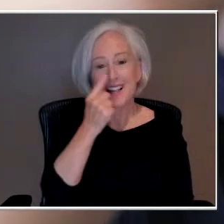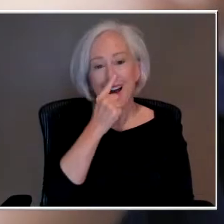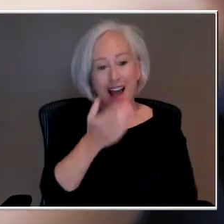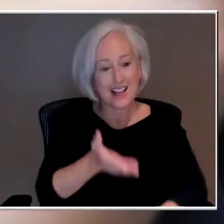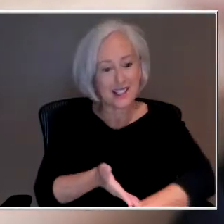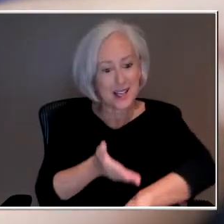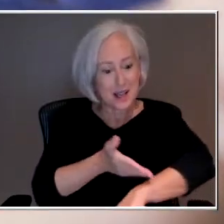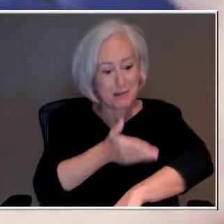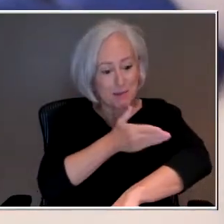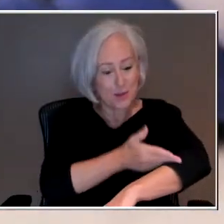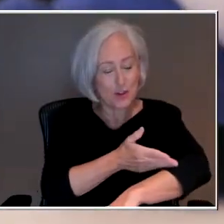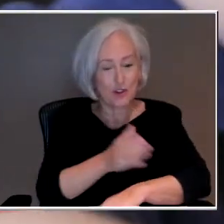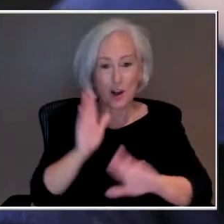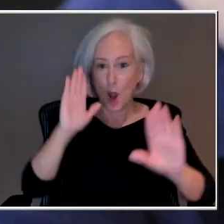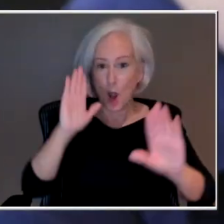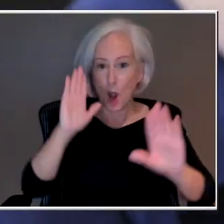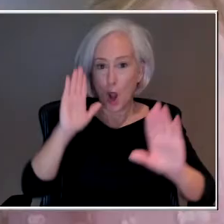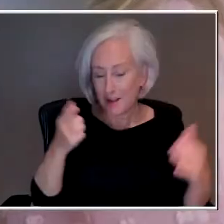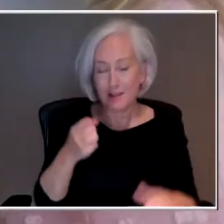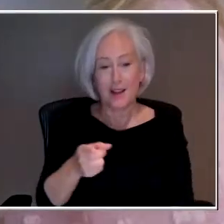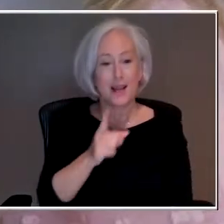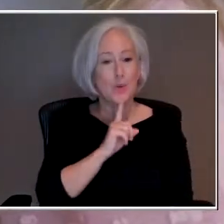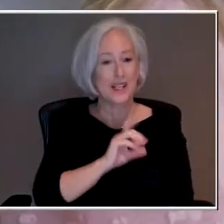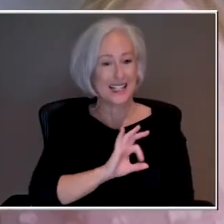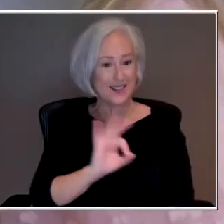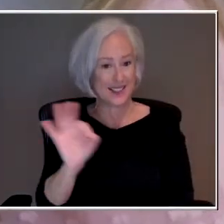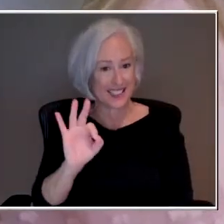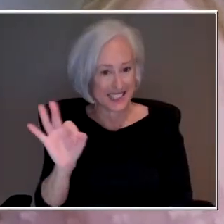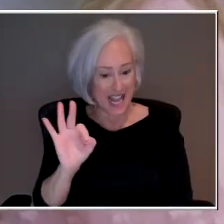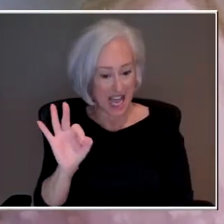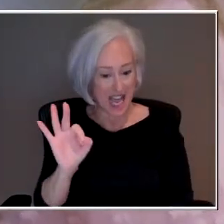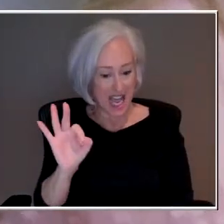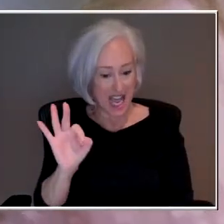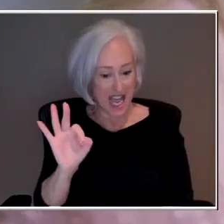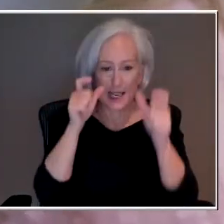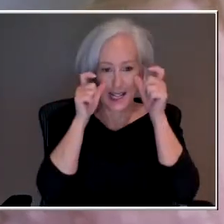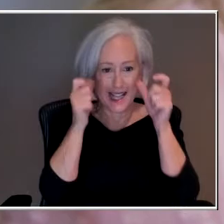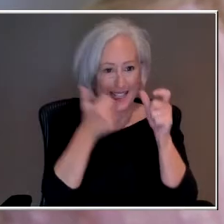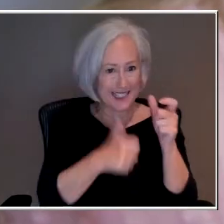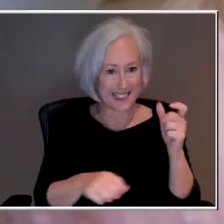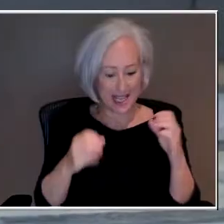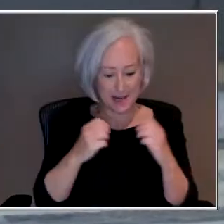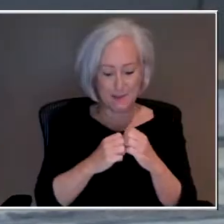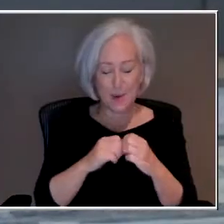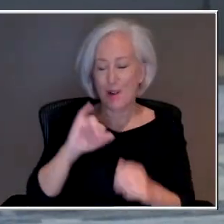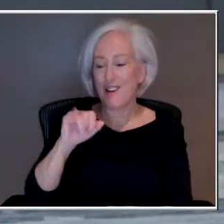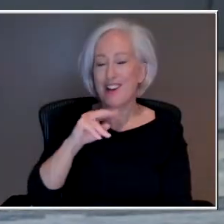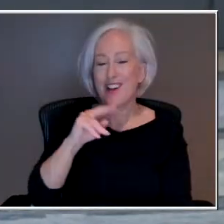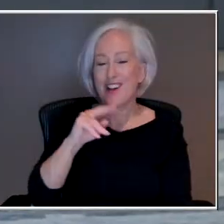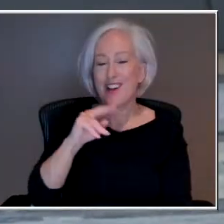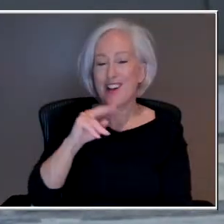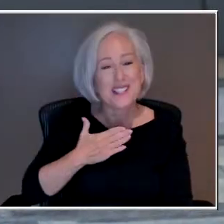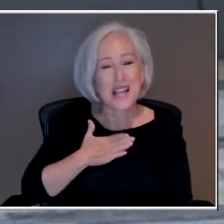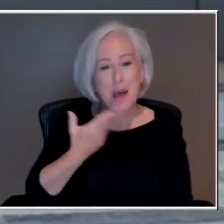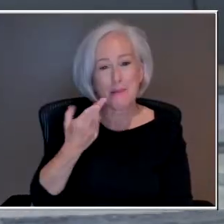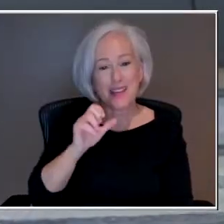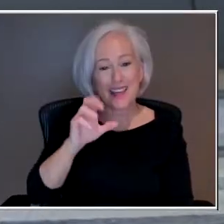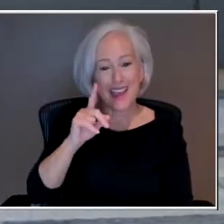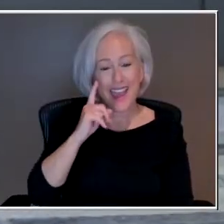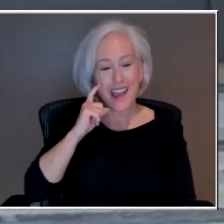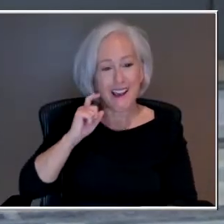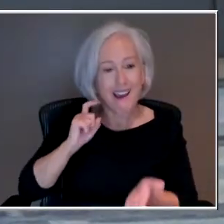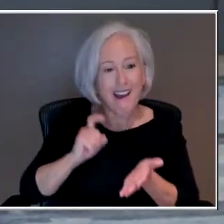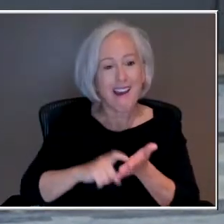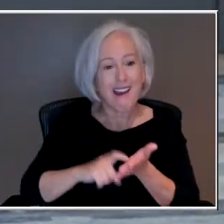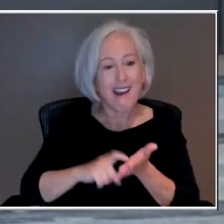9, he will no longer need glasses. Jenny is grateful Hank was diagnosed early, even more grateful to the team that